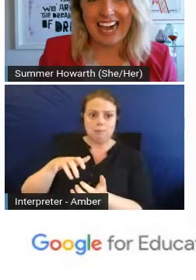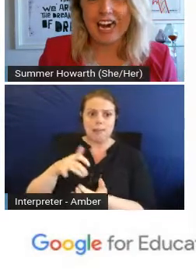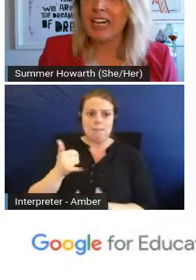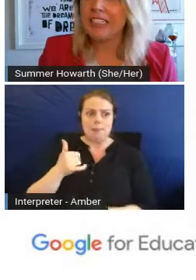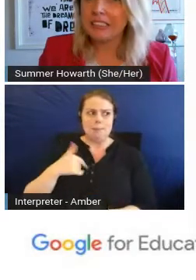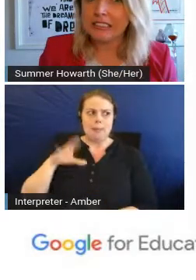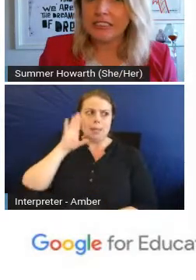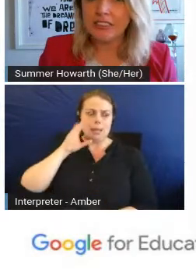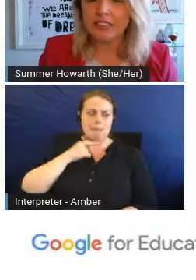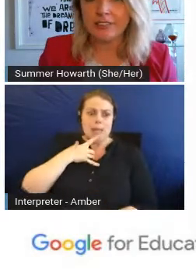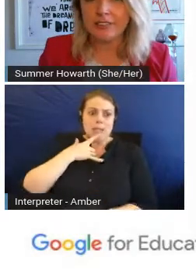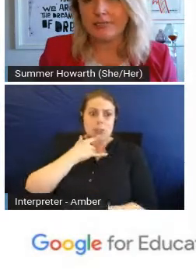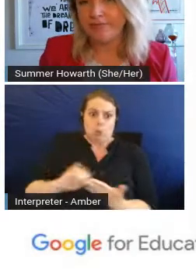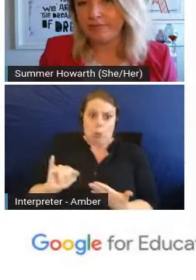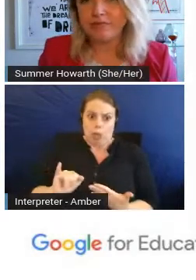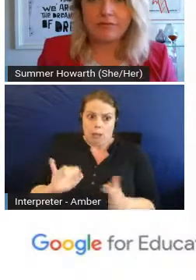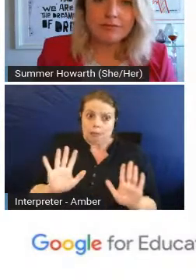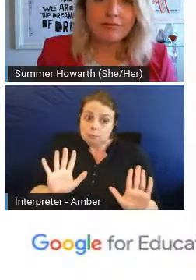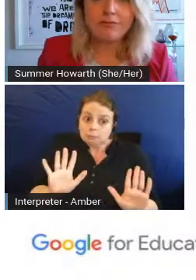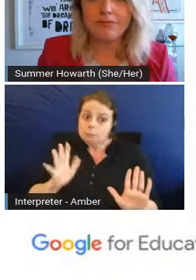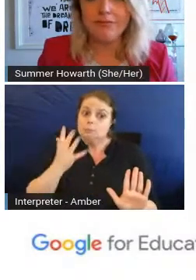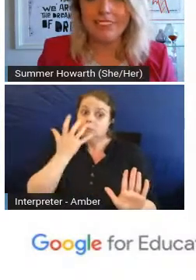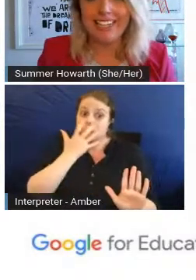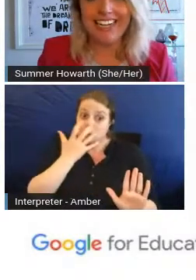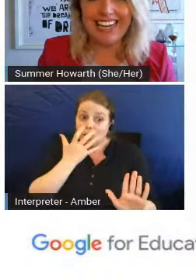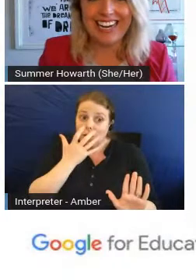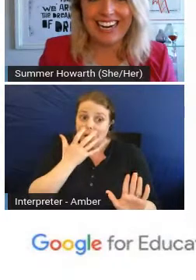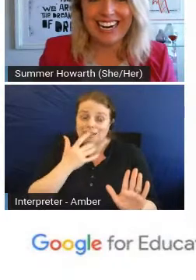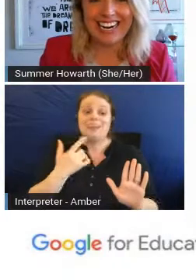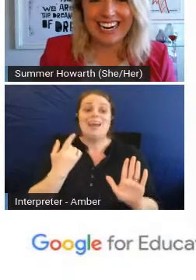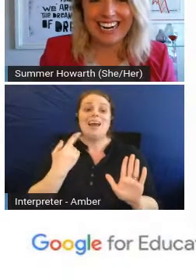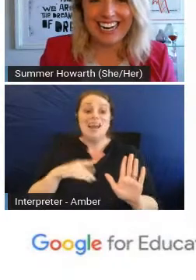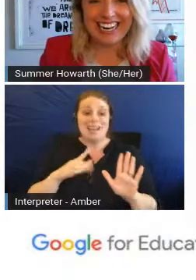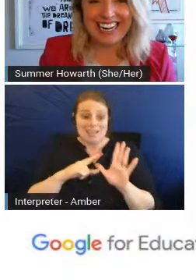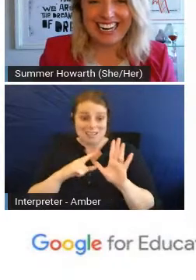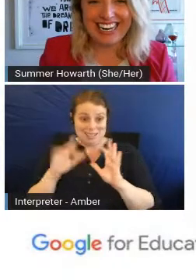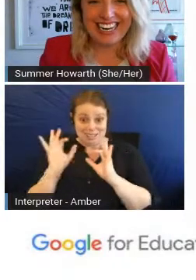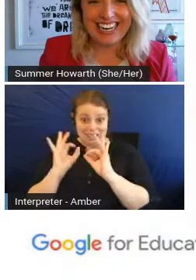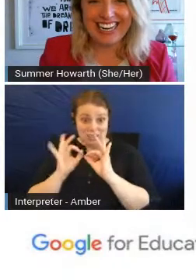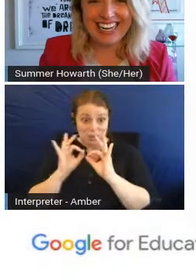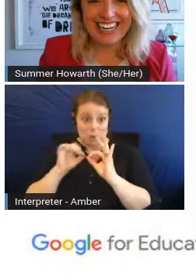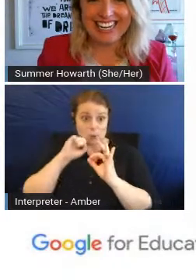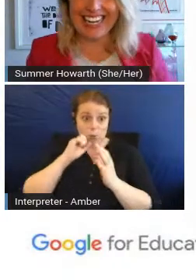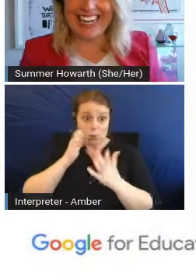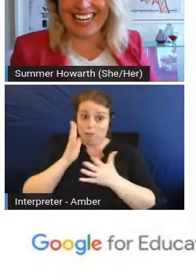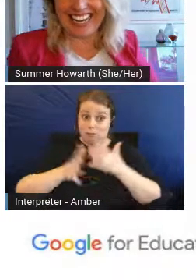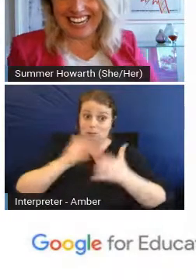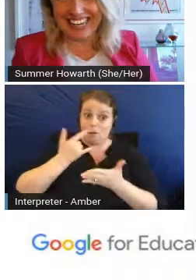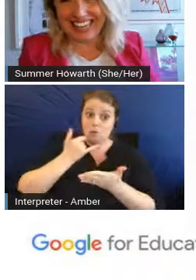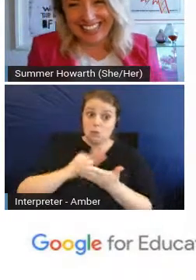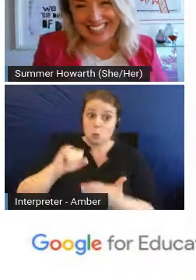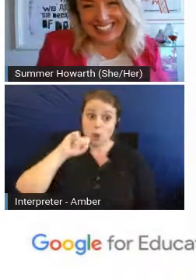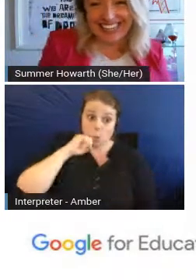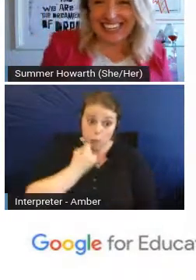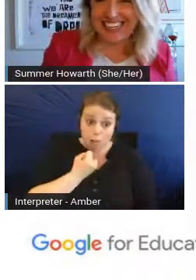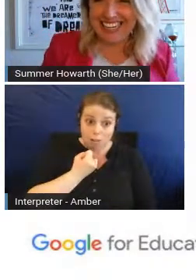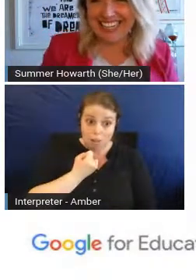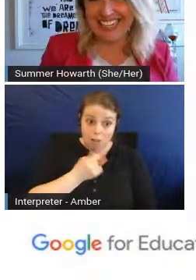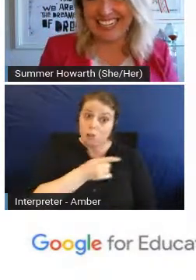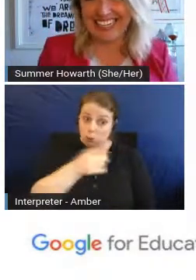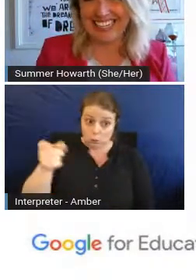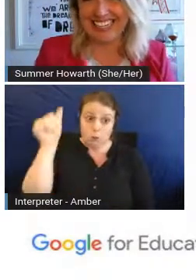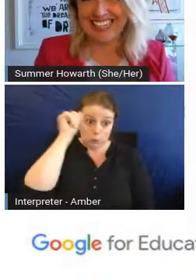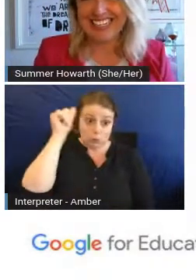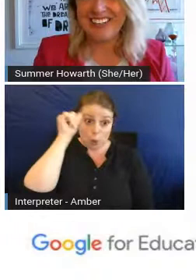and I apologize for that in advance. And Amber, our interpreter, will sign those swear words clearly for you, so you know what